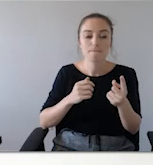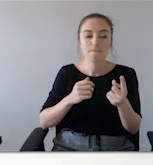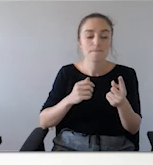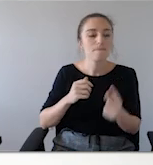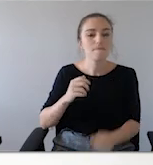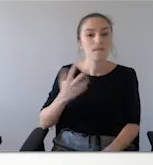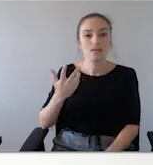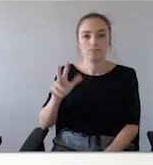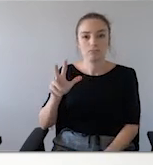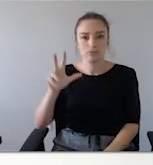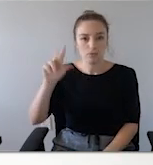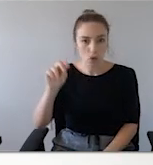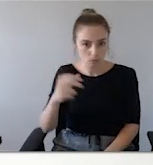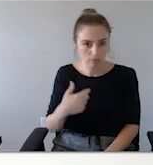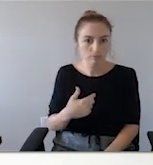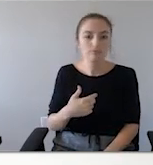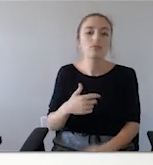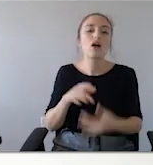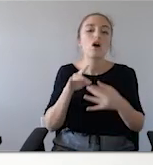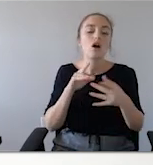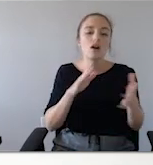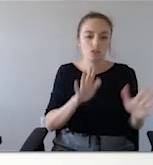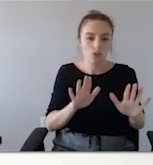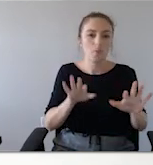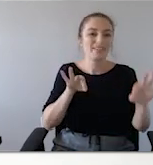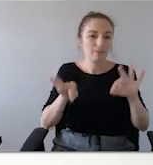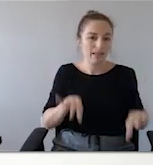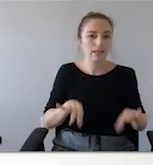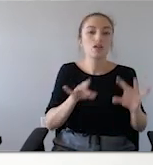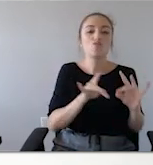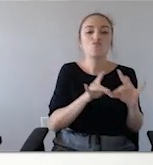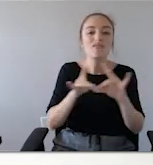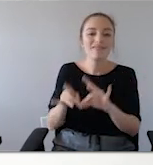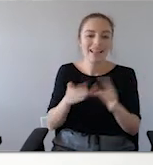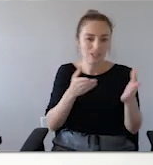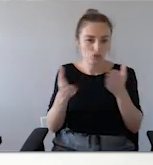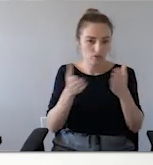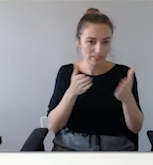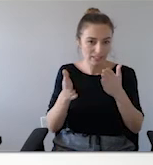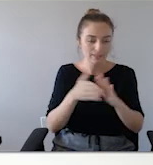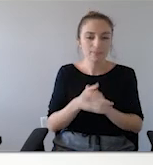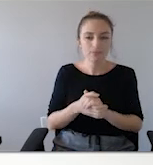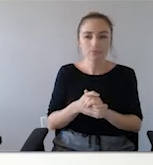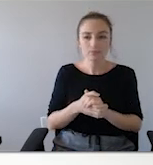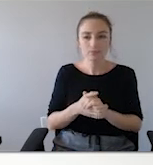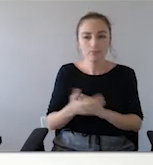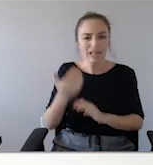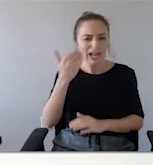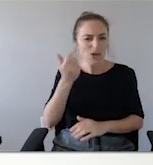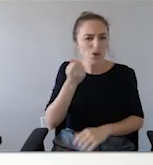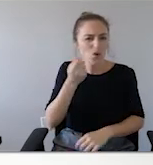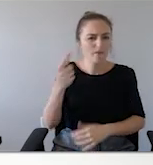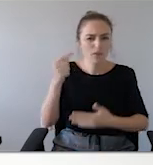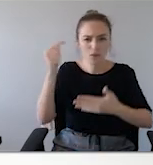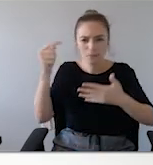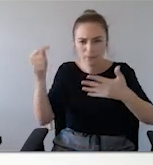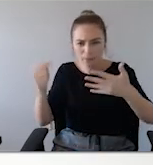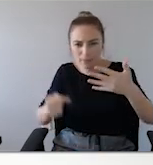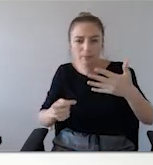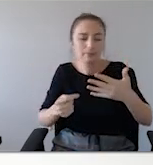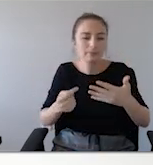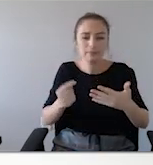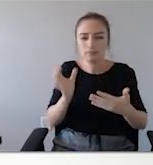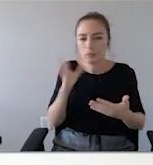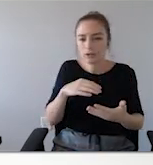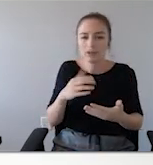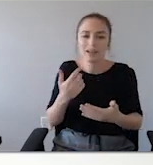related services are basically, I know there's a few in there that are a little wonky because there's also nursing services, but it's